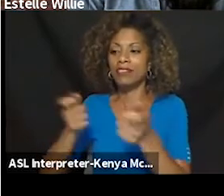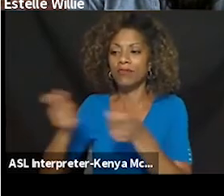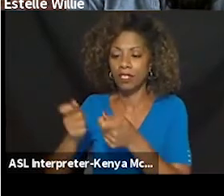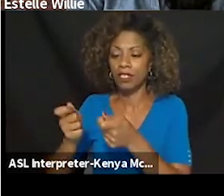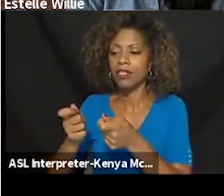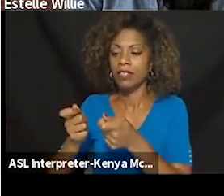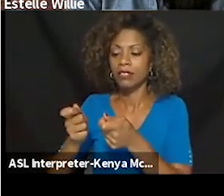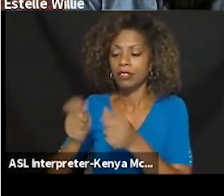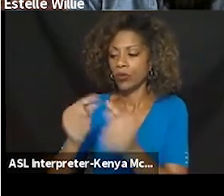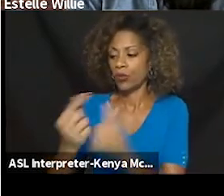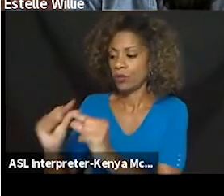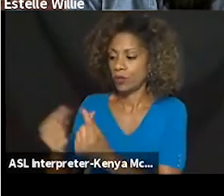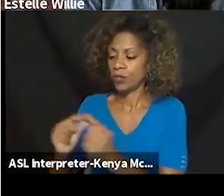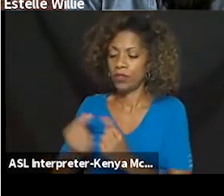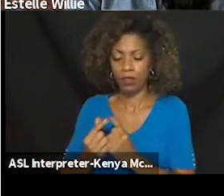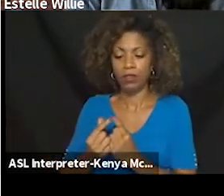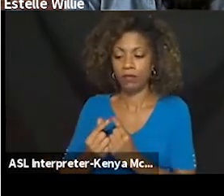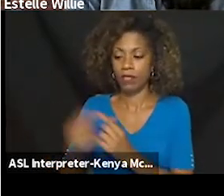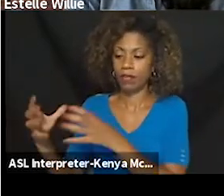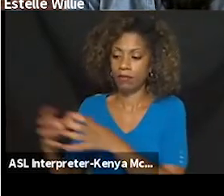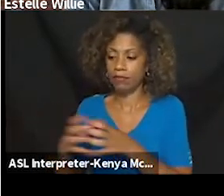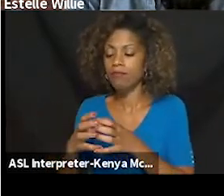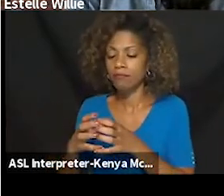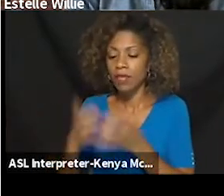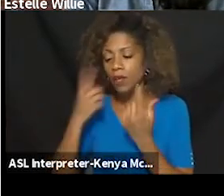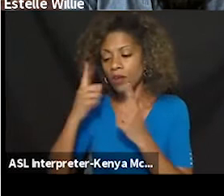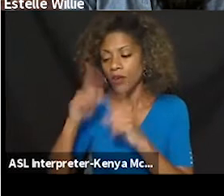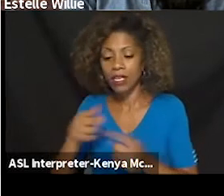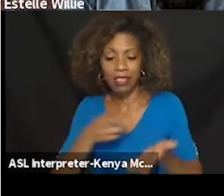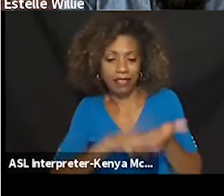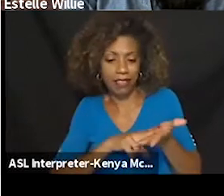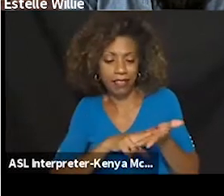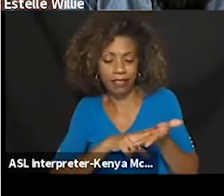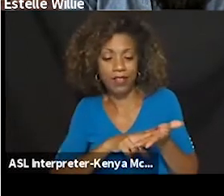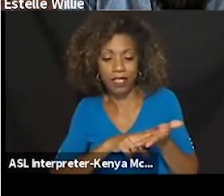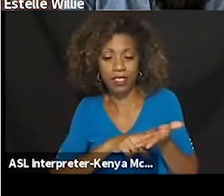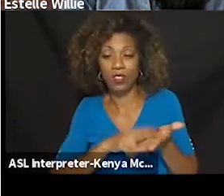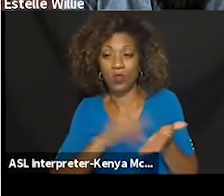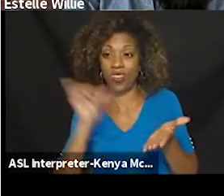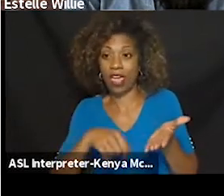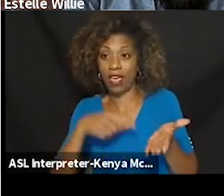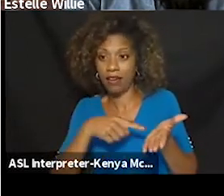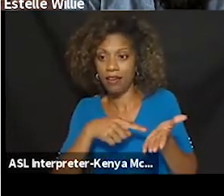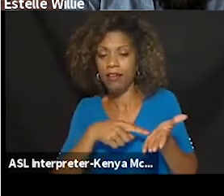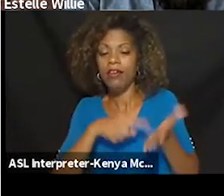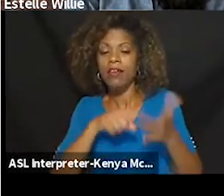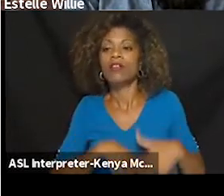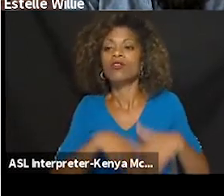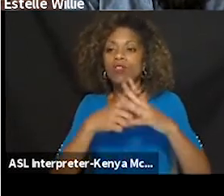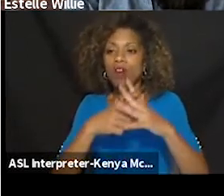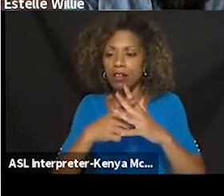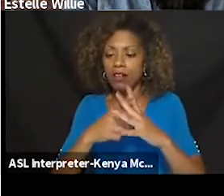in December. And what that did was kickstart a conversation that the